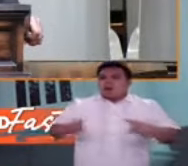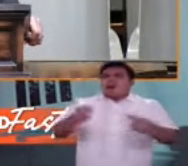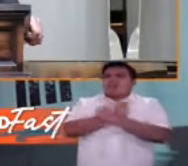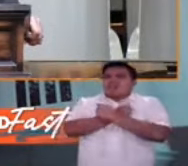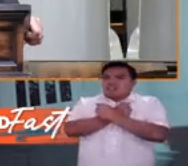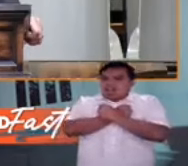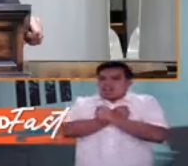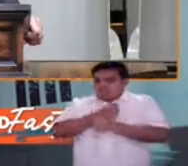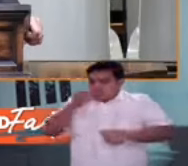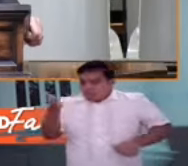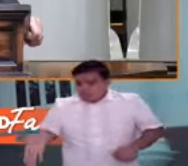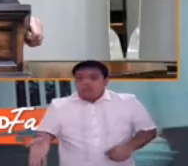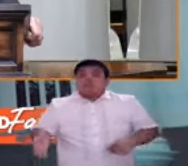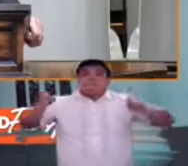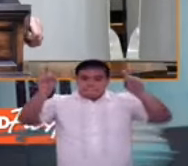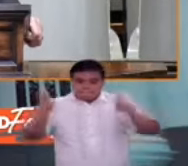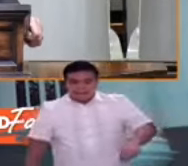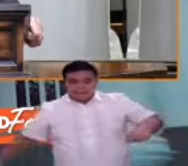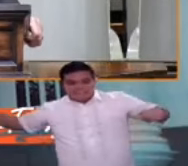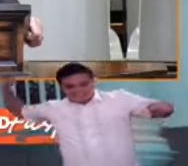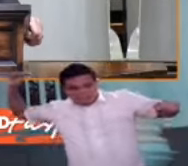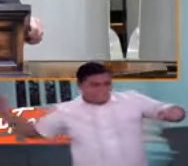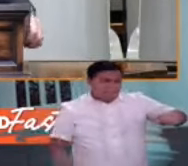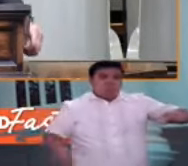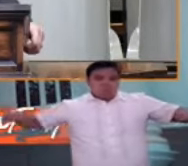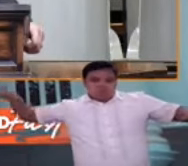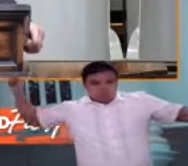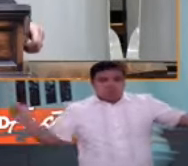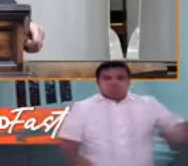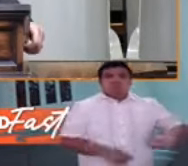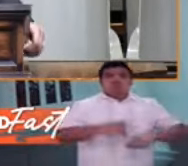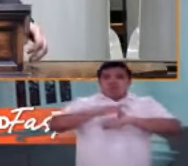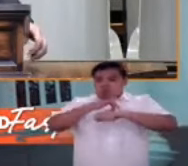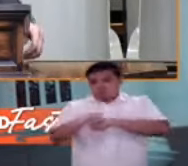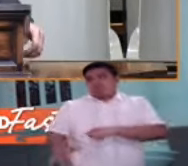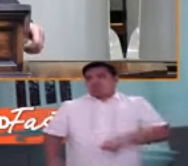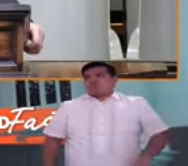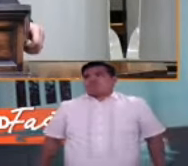loveth him chasteneth him betimes. It means early.